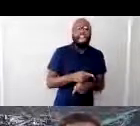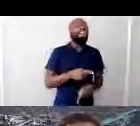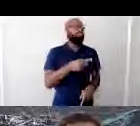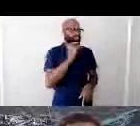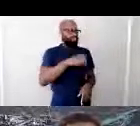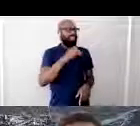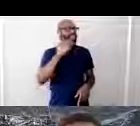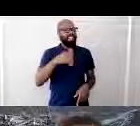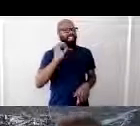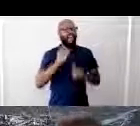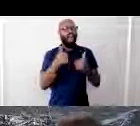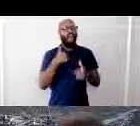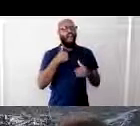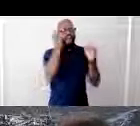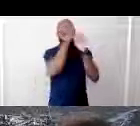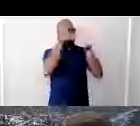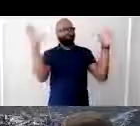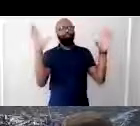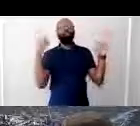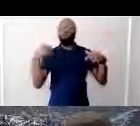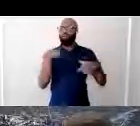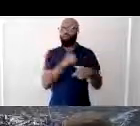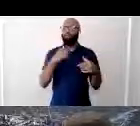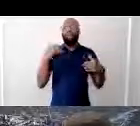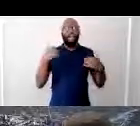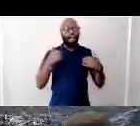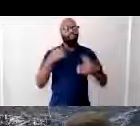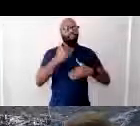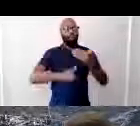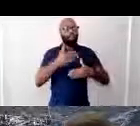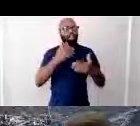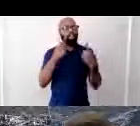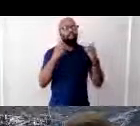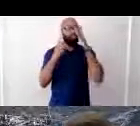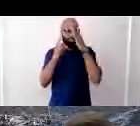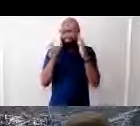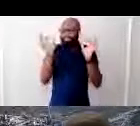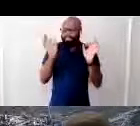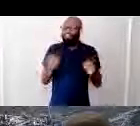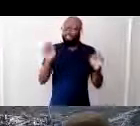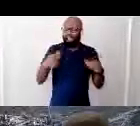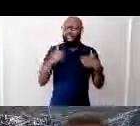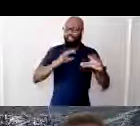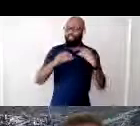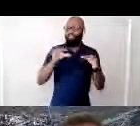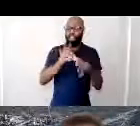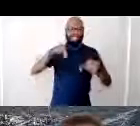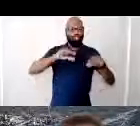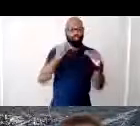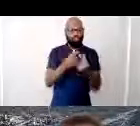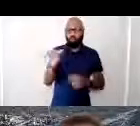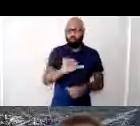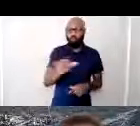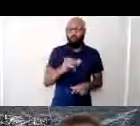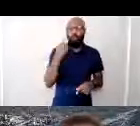would think that, you know, we have a process that works. We have, you know, I certainly think we can have conversations amongst this group as it relates to those things. But I think long